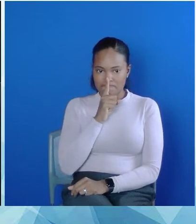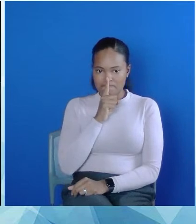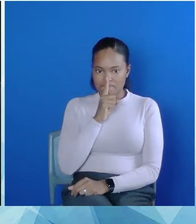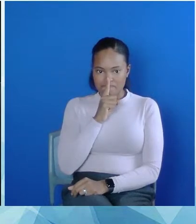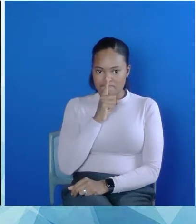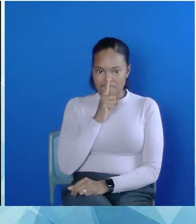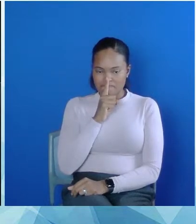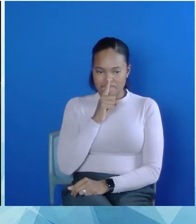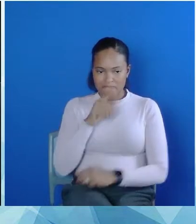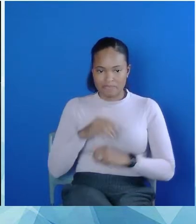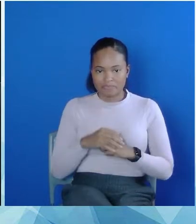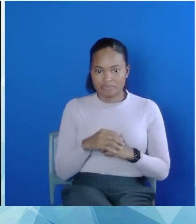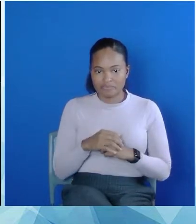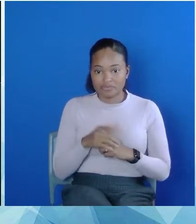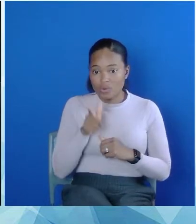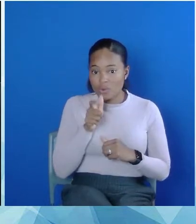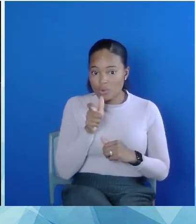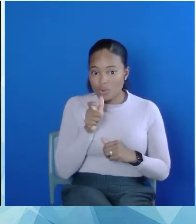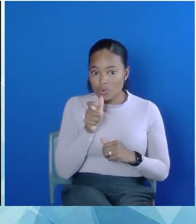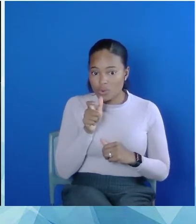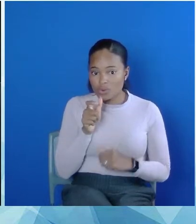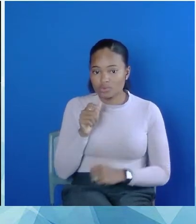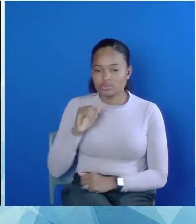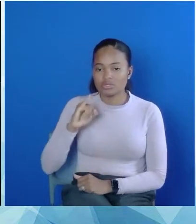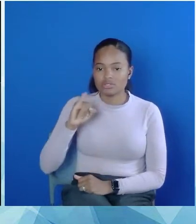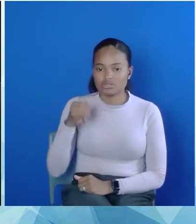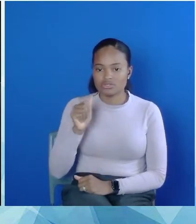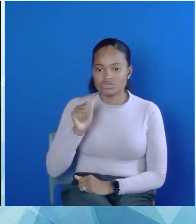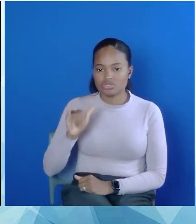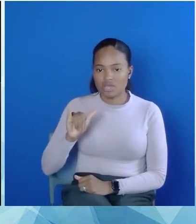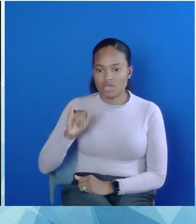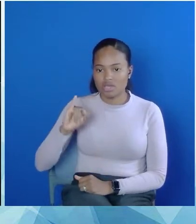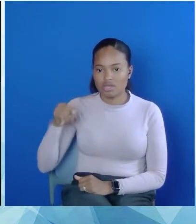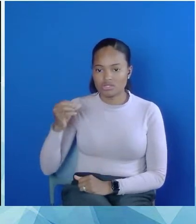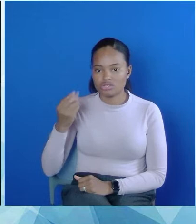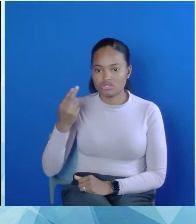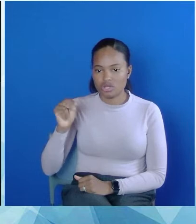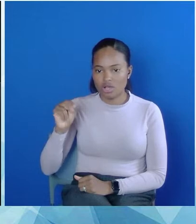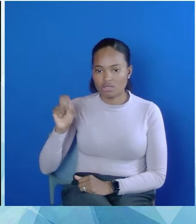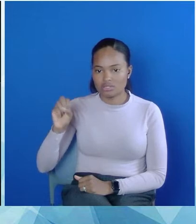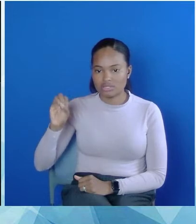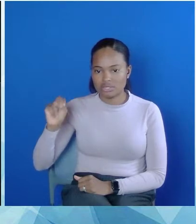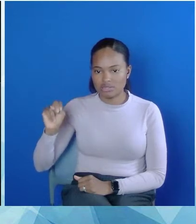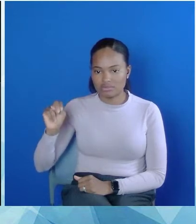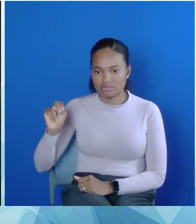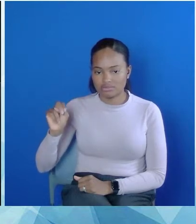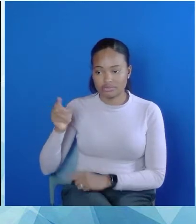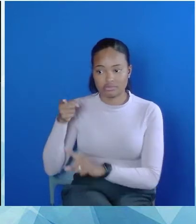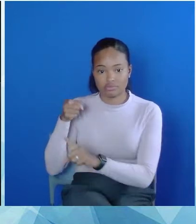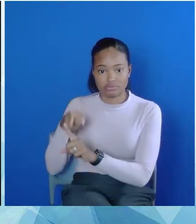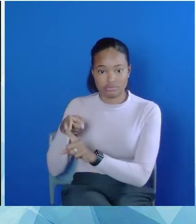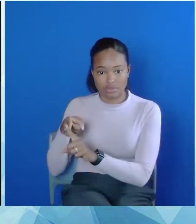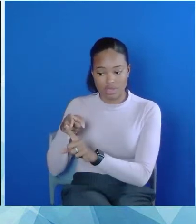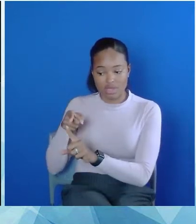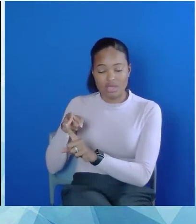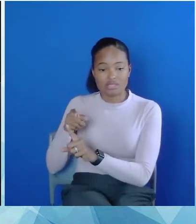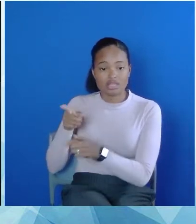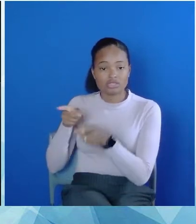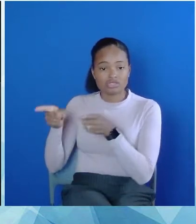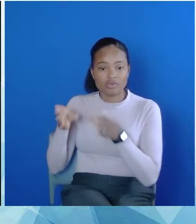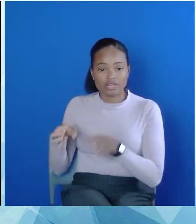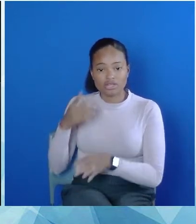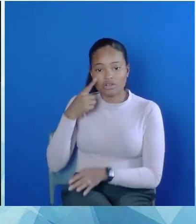year, and that name is Jay Johnson. He is the Director for Itinerant